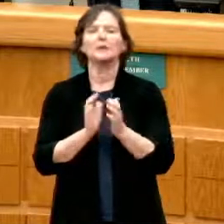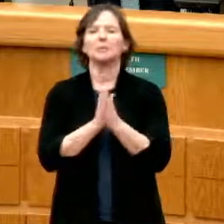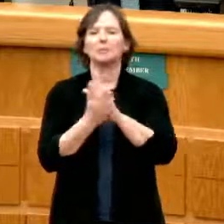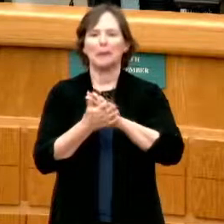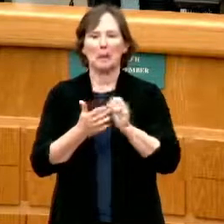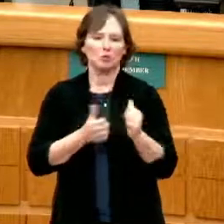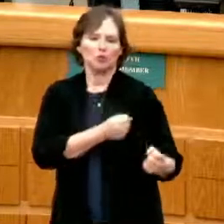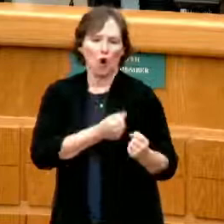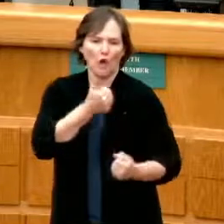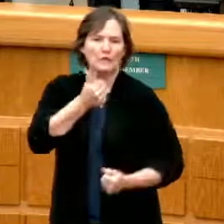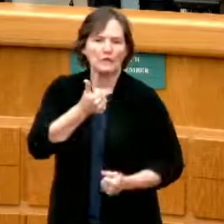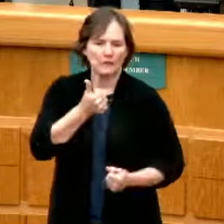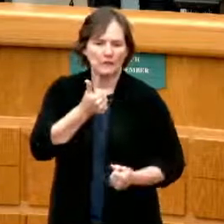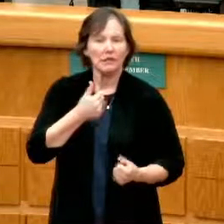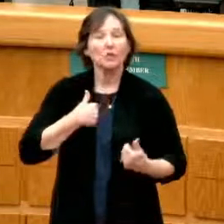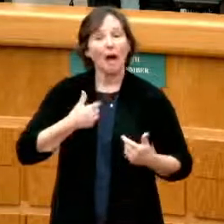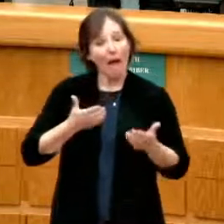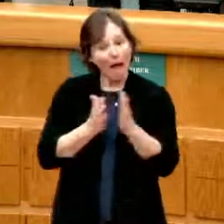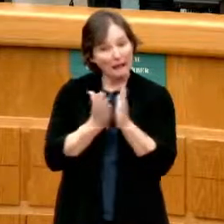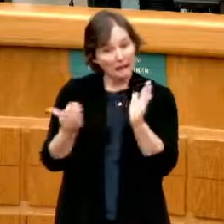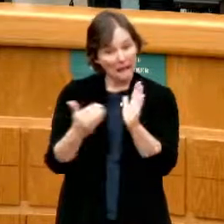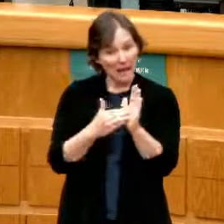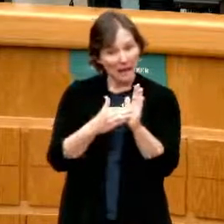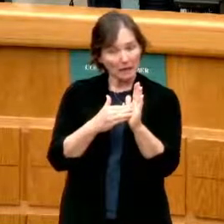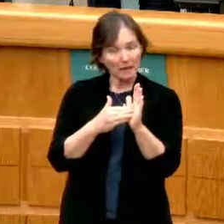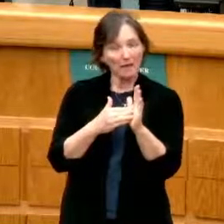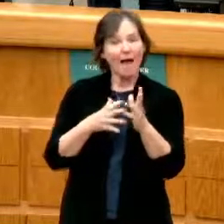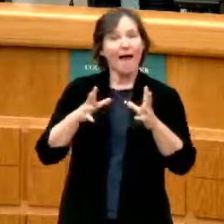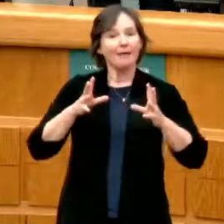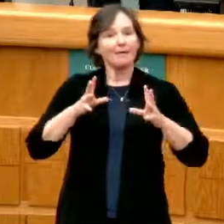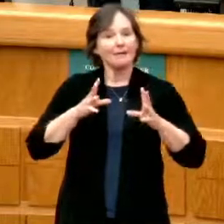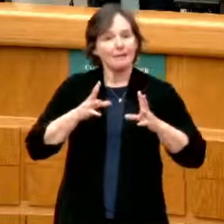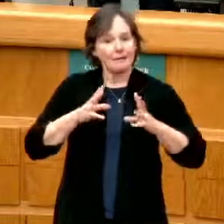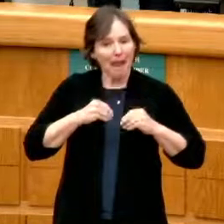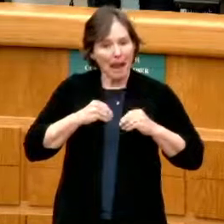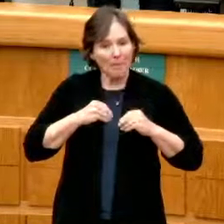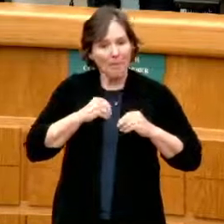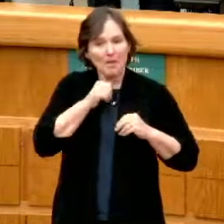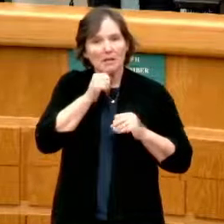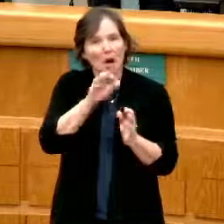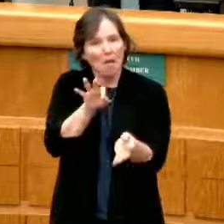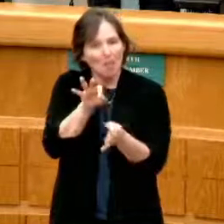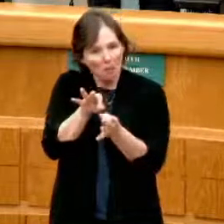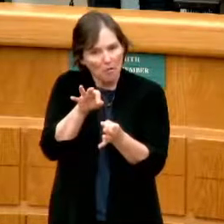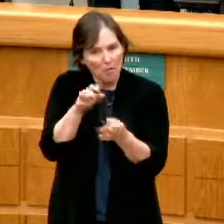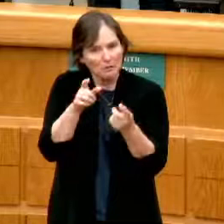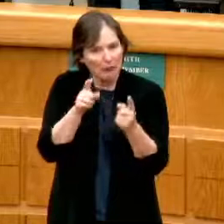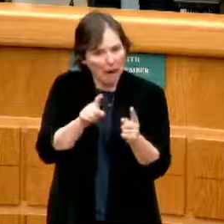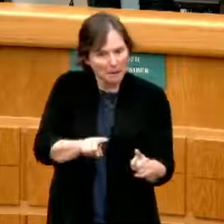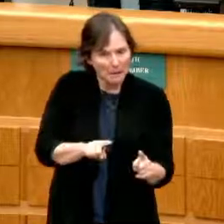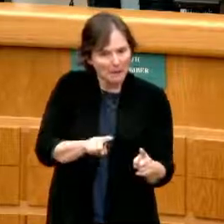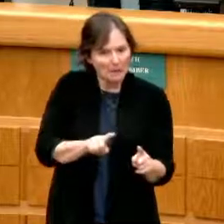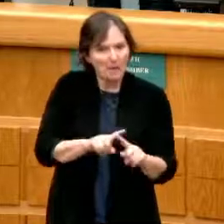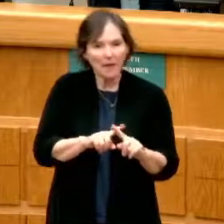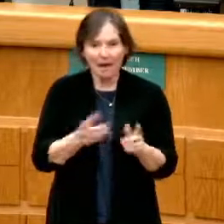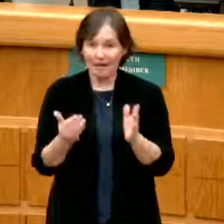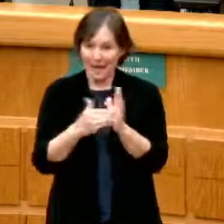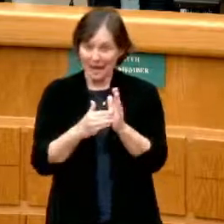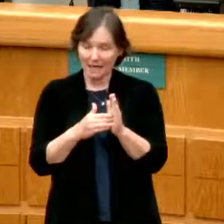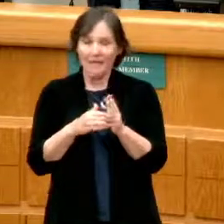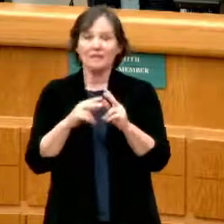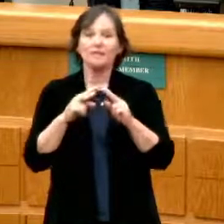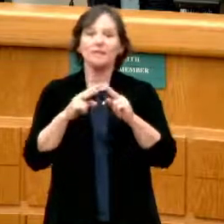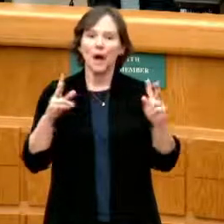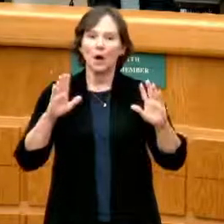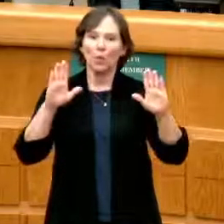the imperfections. But it is a very good sign today that we have a new